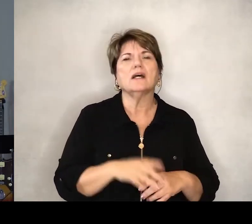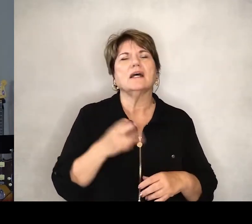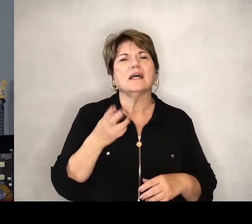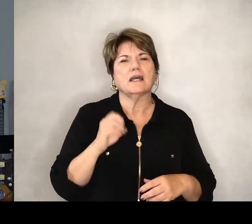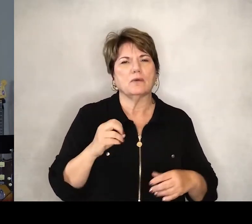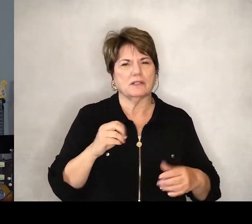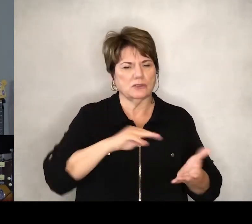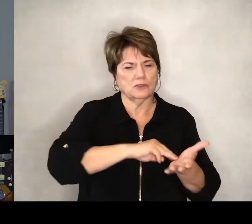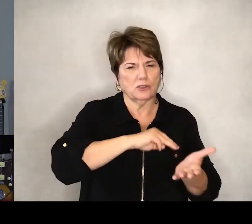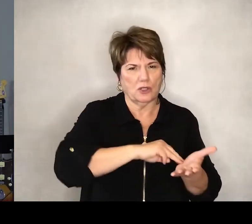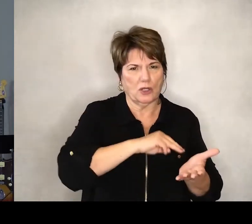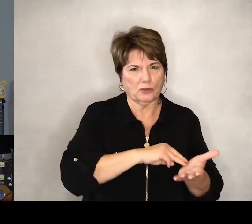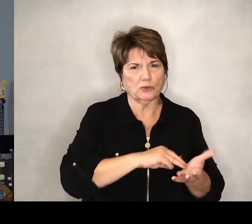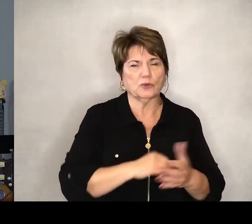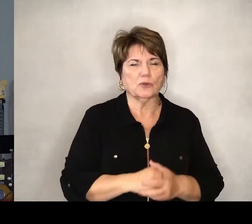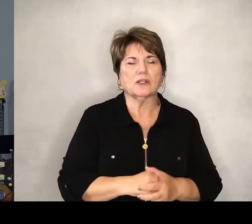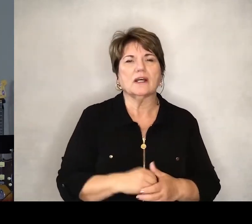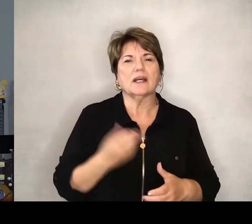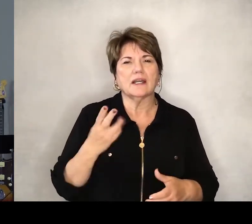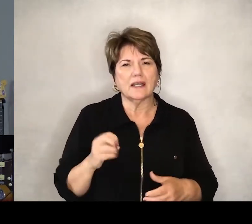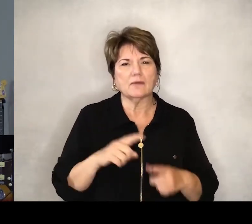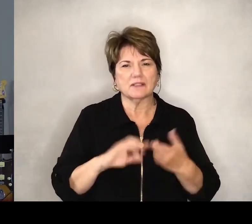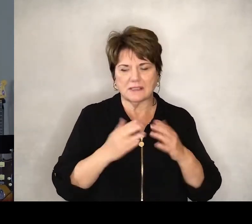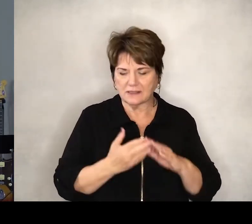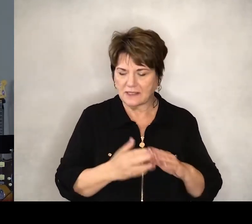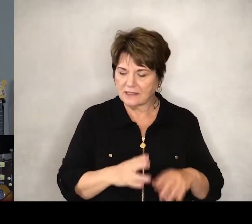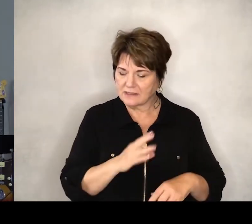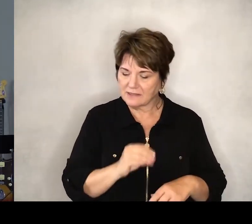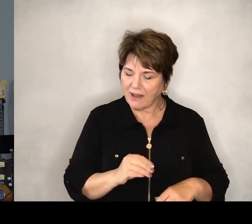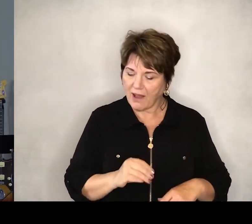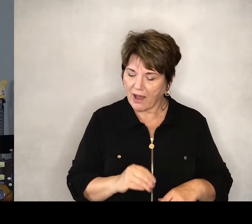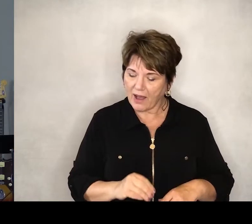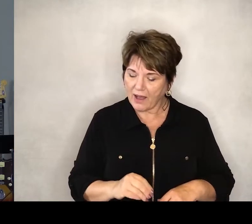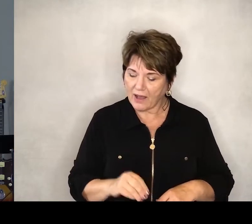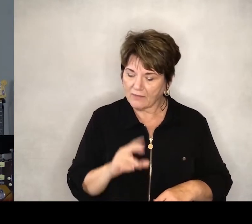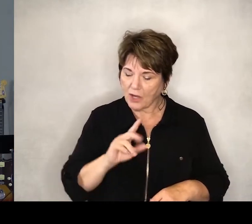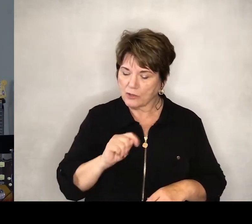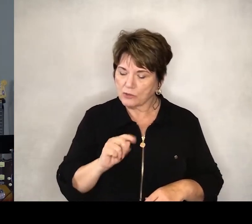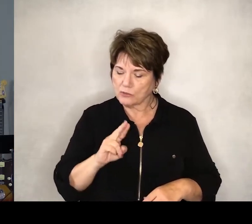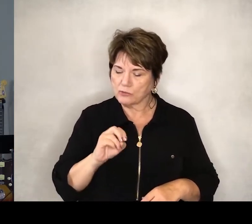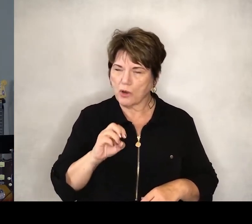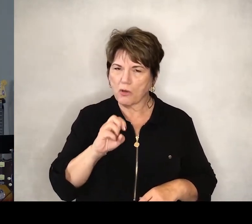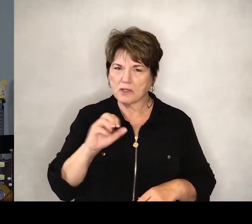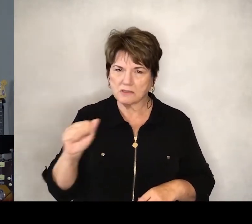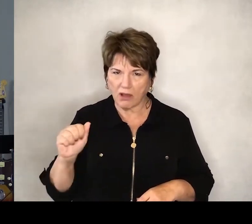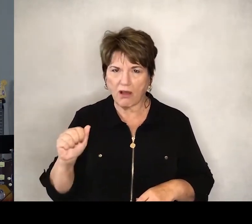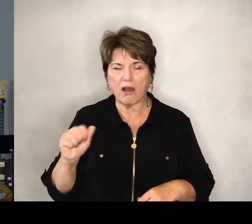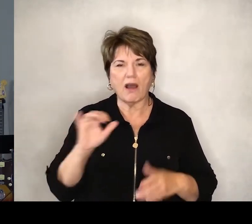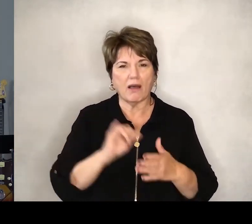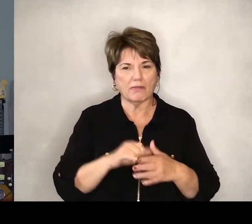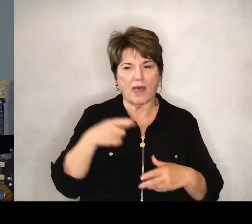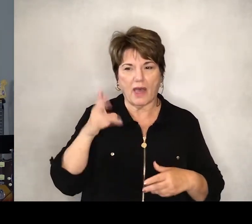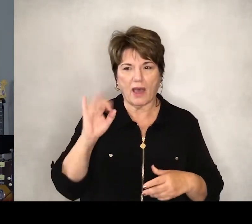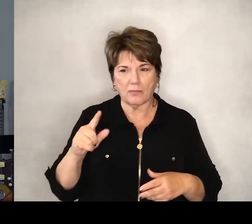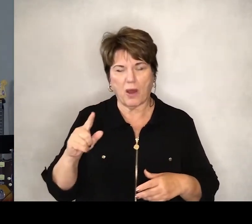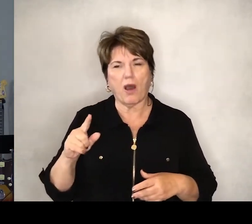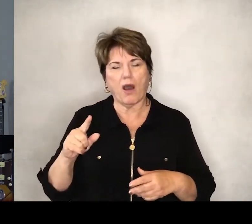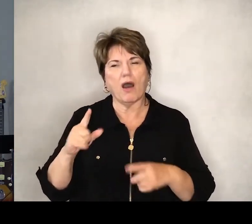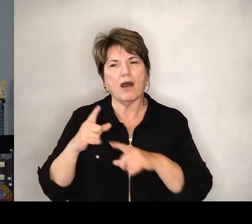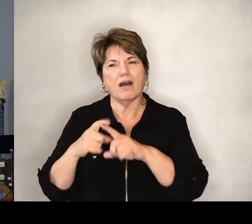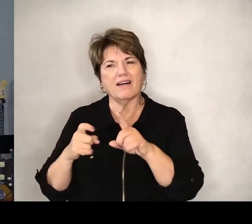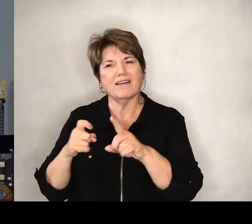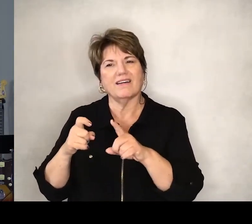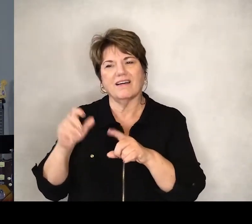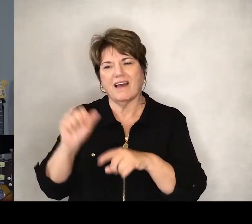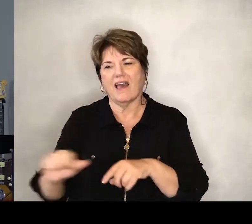was a physician. And he was in the city of Troas just as the Apostle Paul was about to make the jump from the continent to Asia to